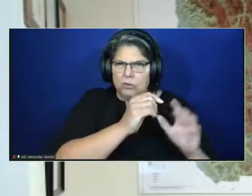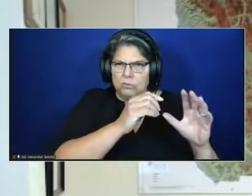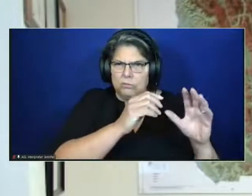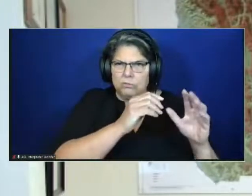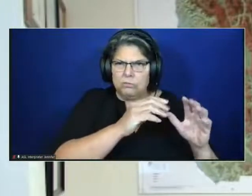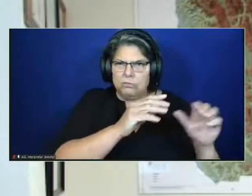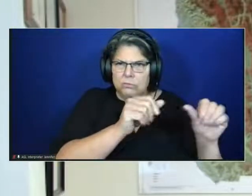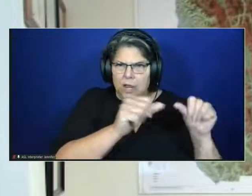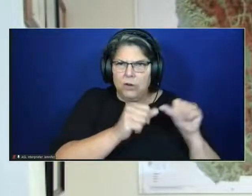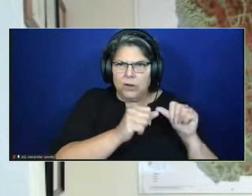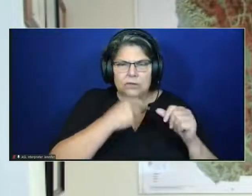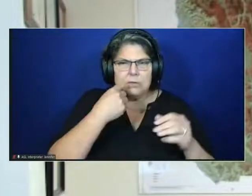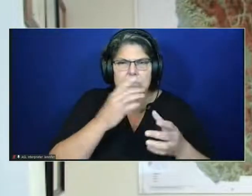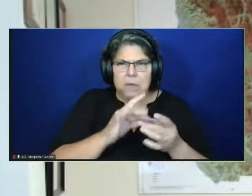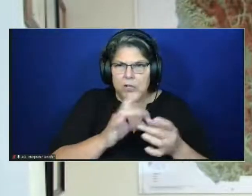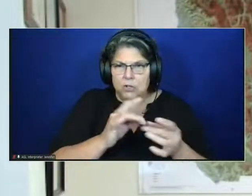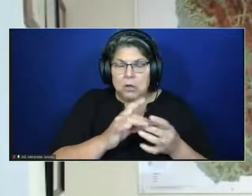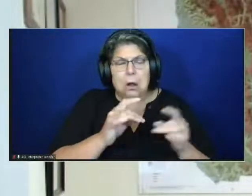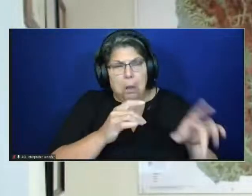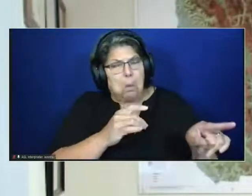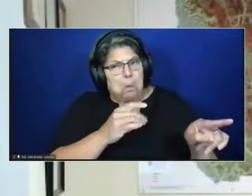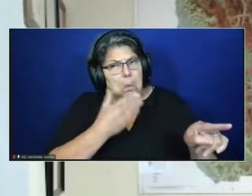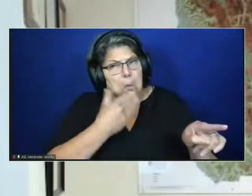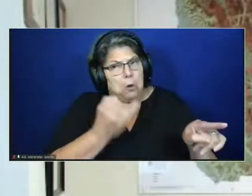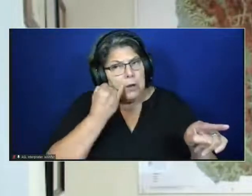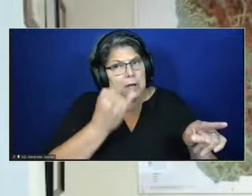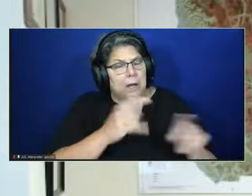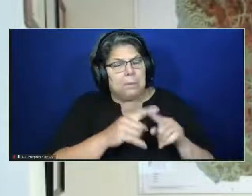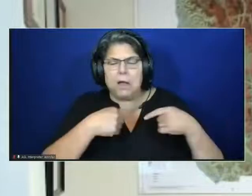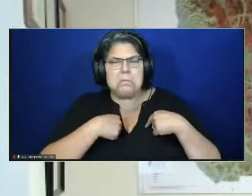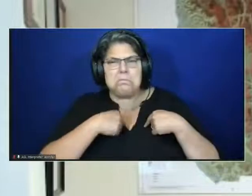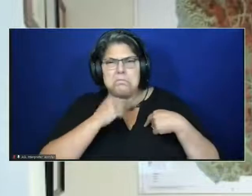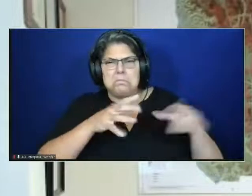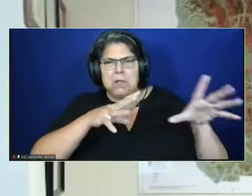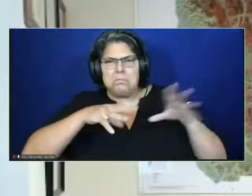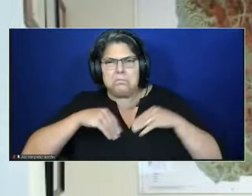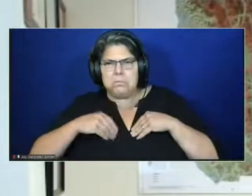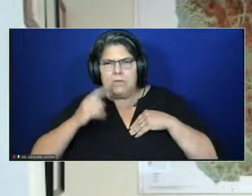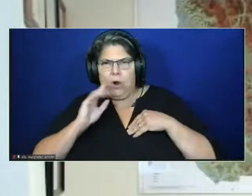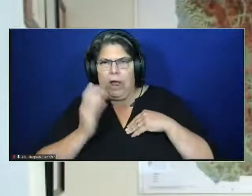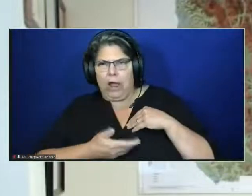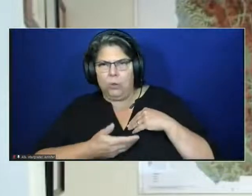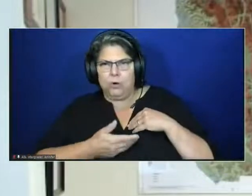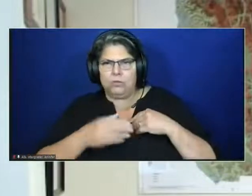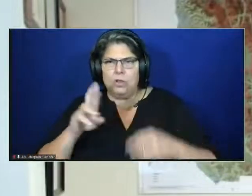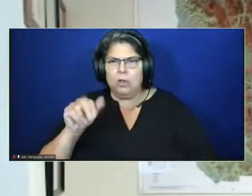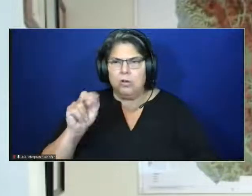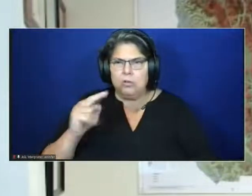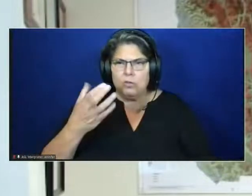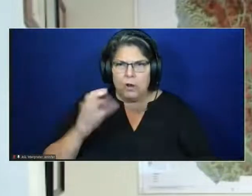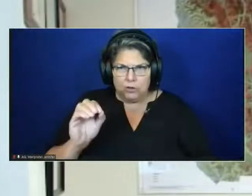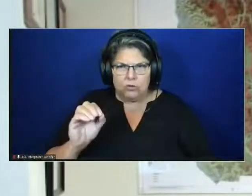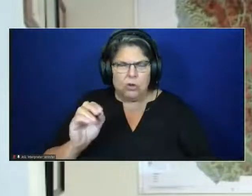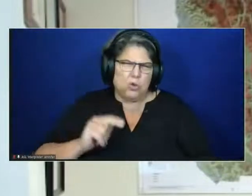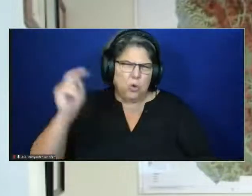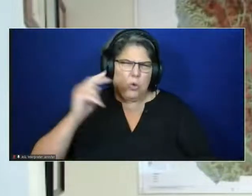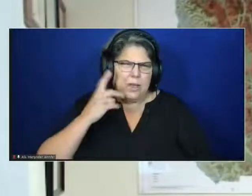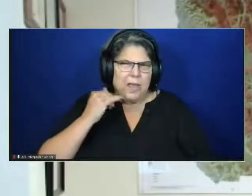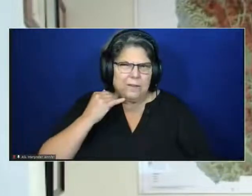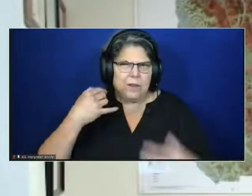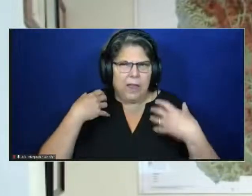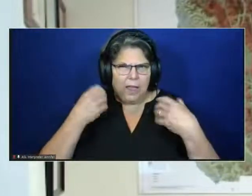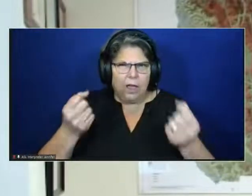those are good criteria. I just am not ready to adopt those yet. Rancho, our Northern California Health Officer Association,